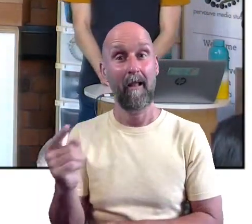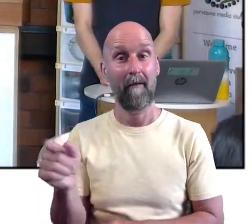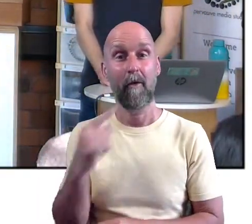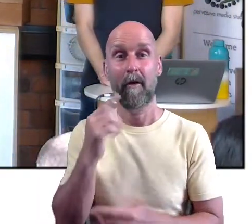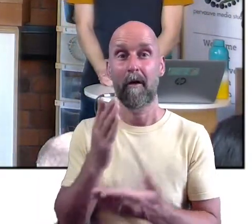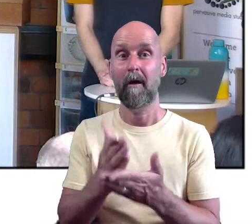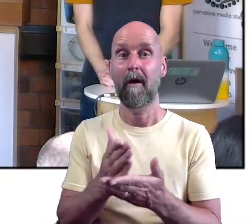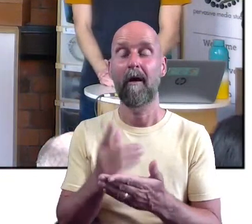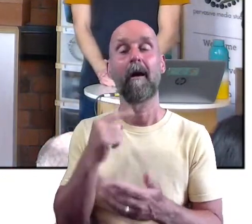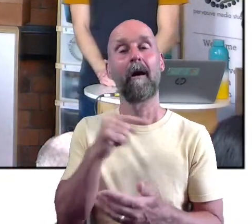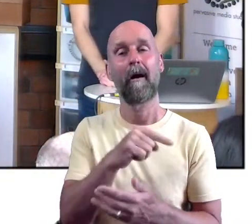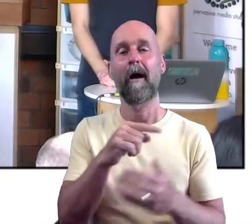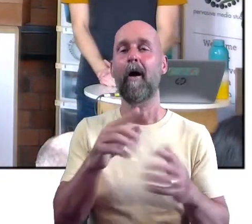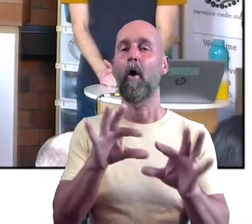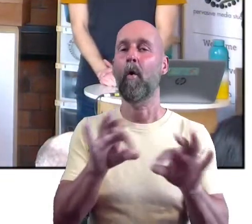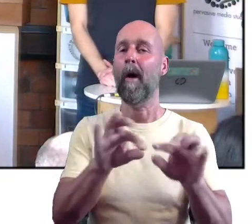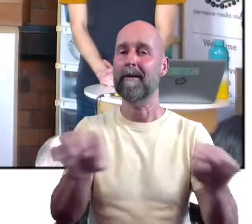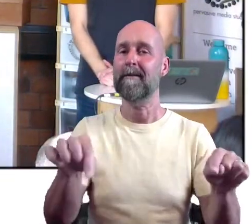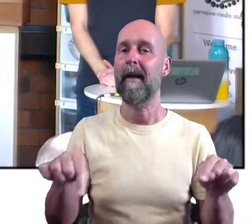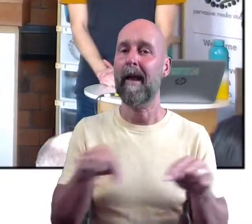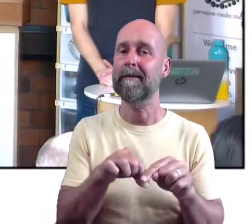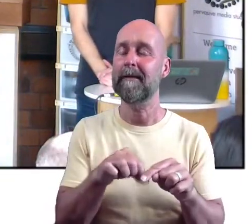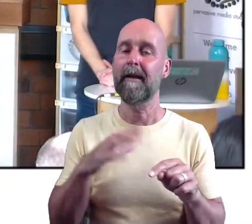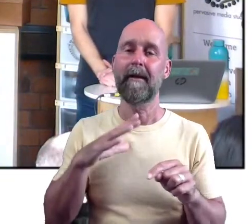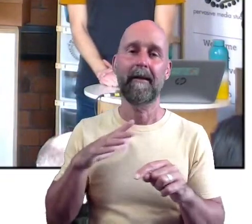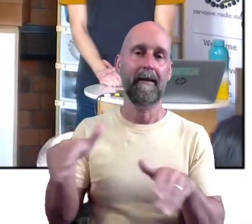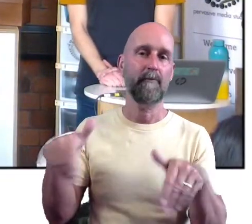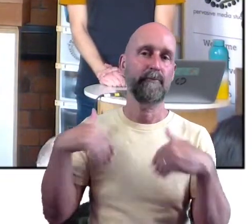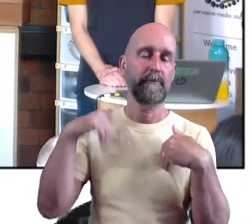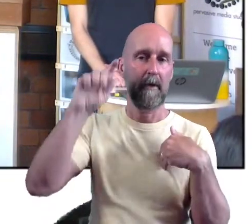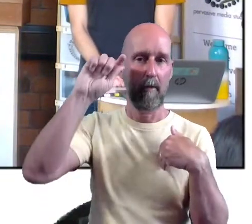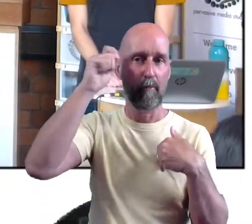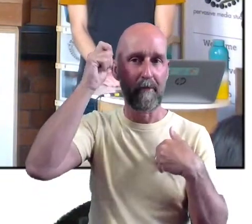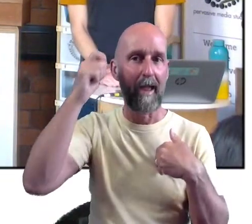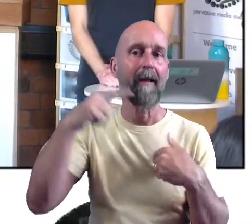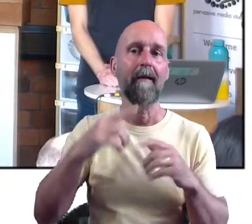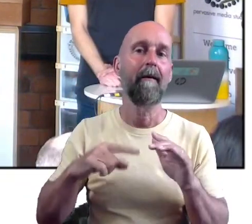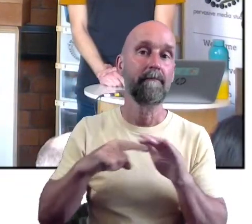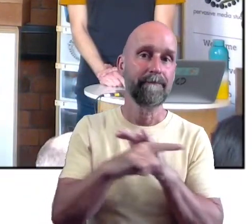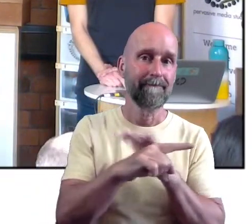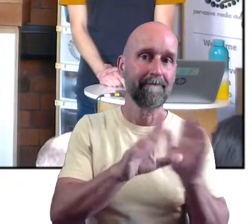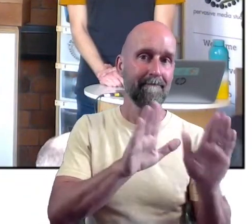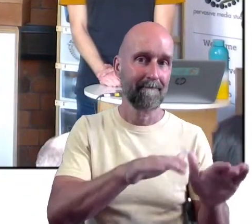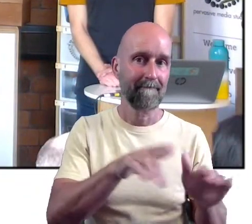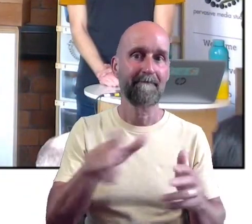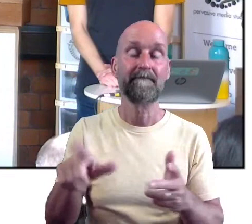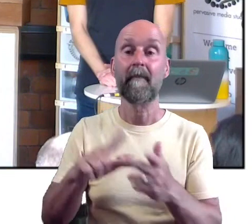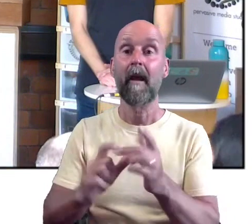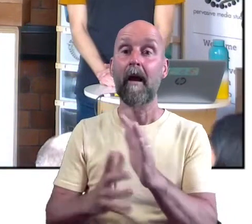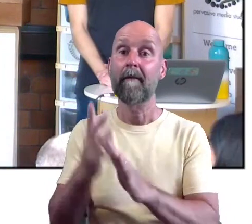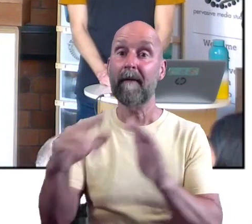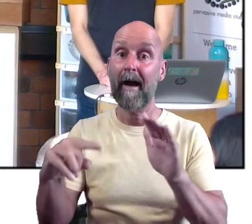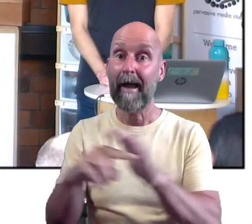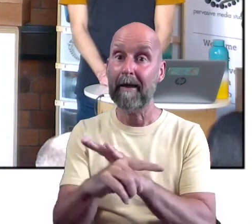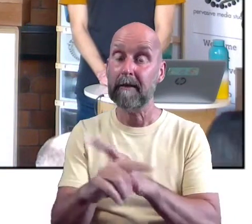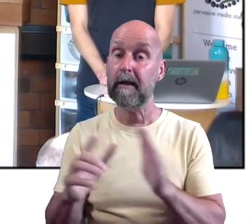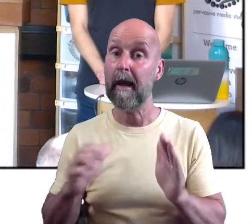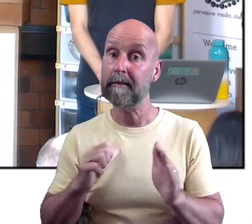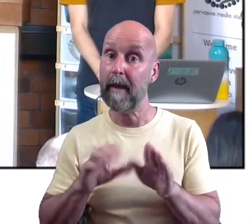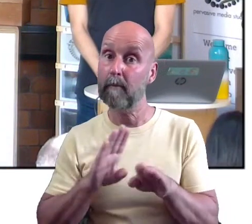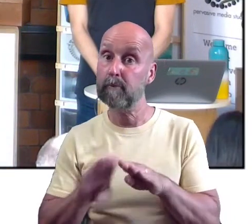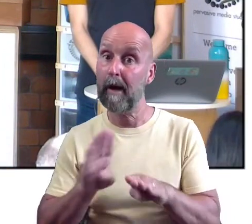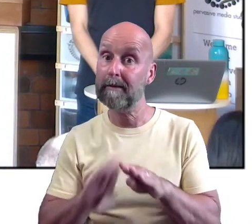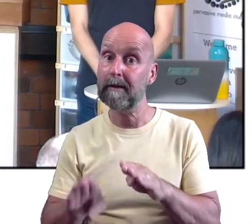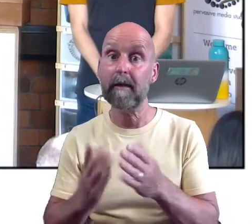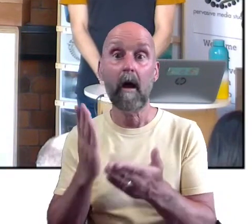left. Anyone who needs to take a break at any point, just pop in there. Fire exits, we are not expecting a fire alarm. If it goes off, that's